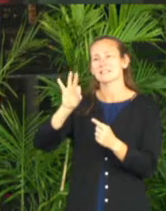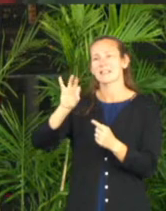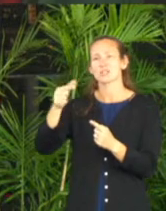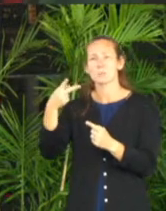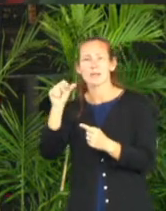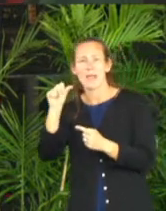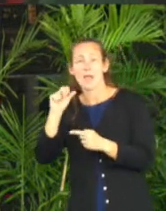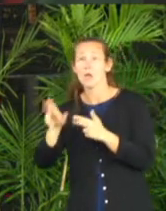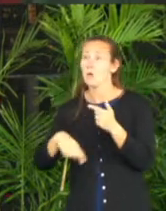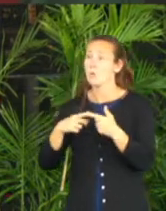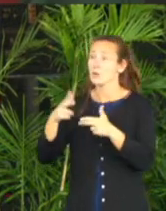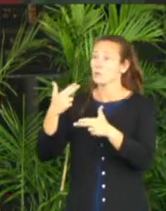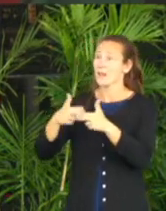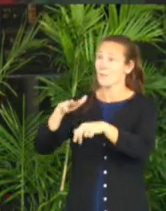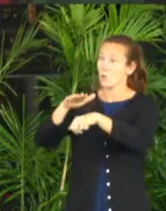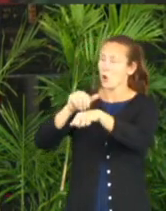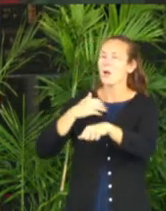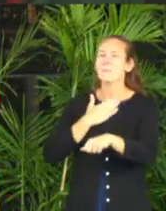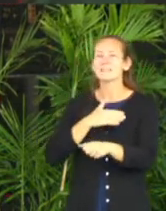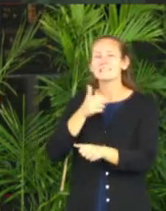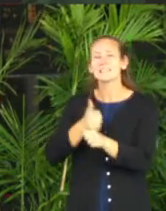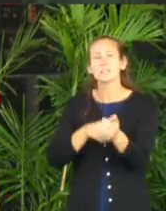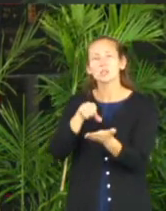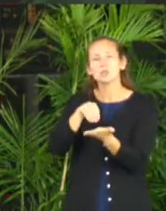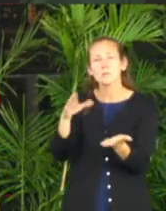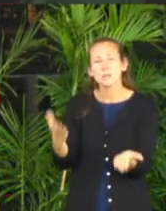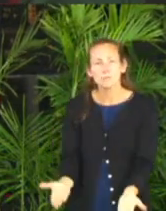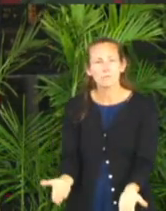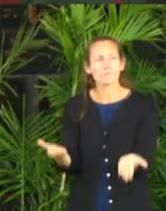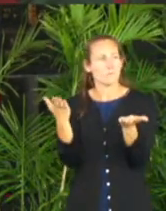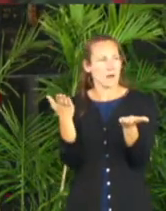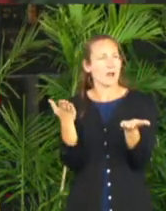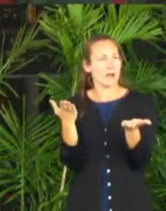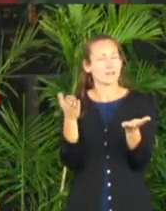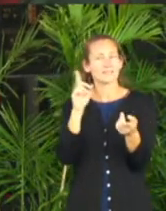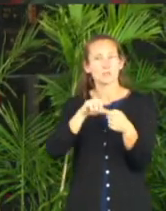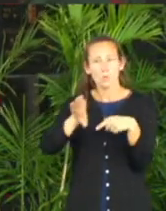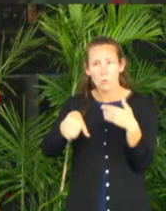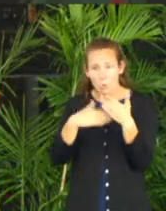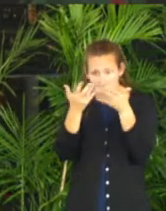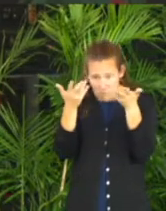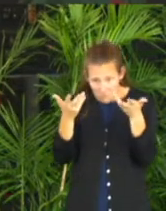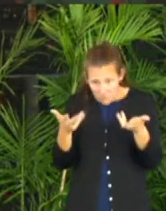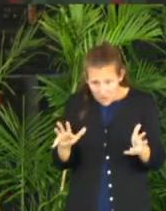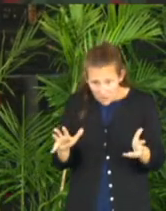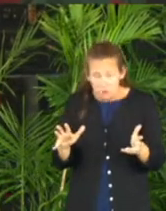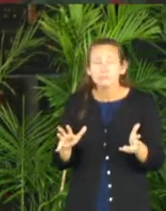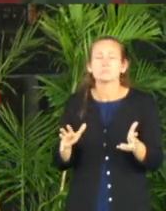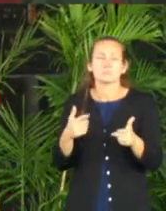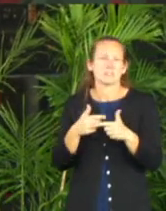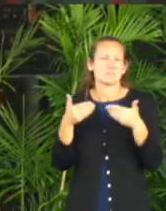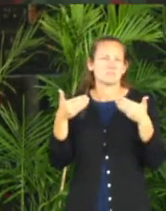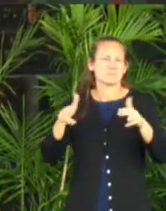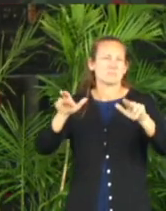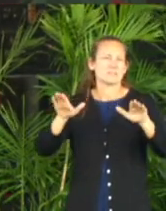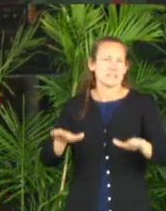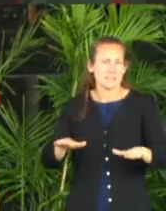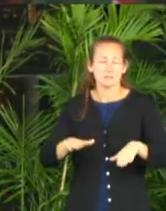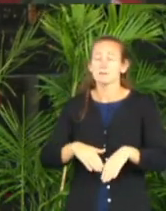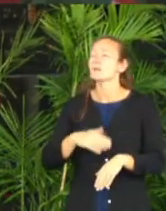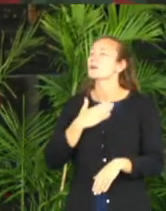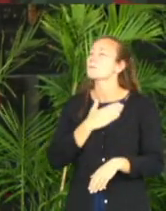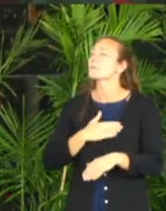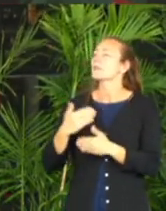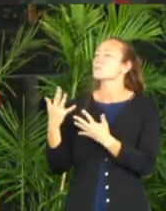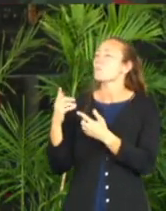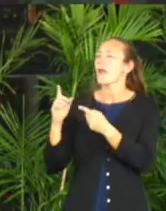your name is called, will each student please rise and remain standing until all of our students have been acknowledged? I ask that you all please hold